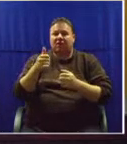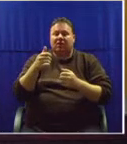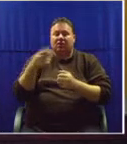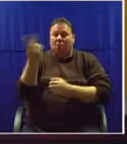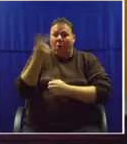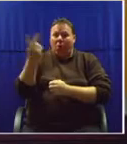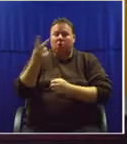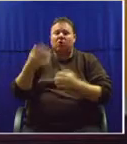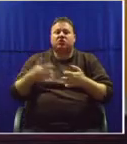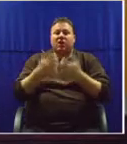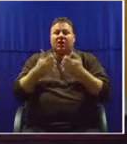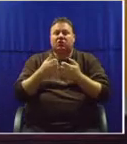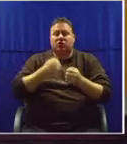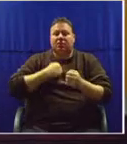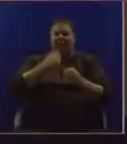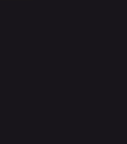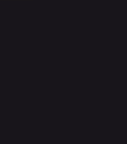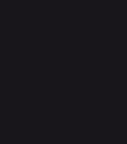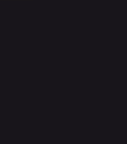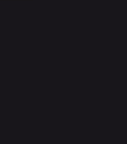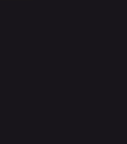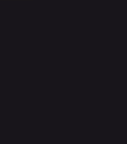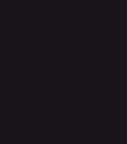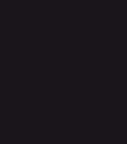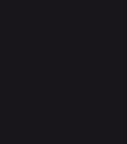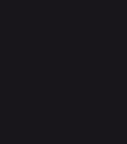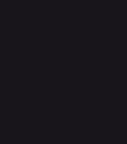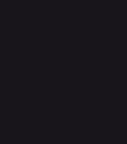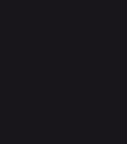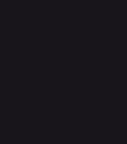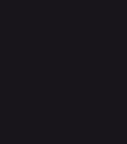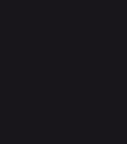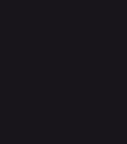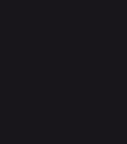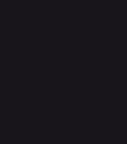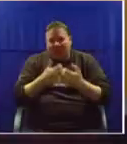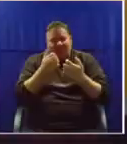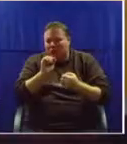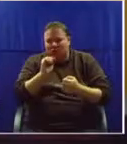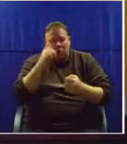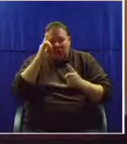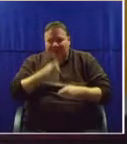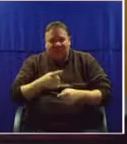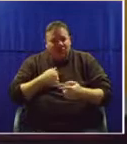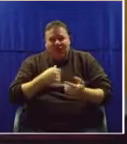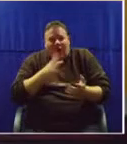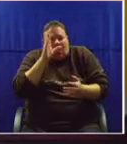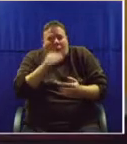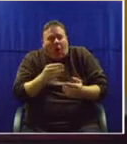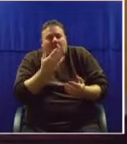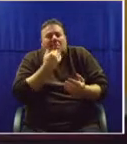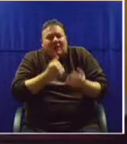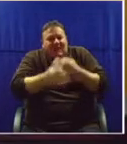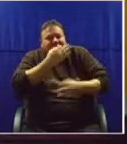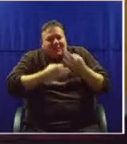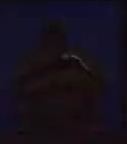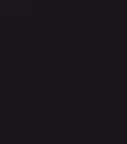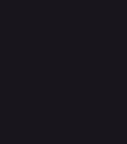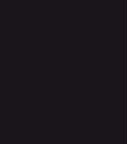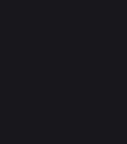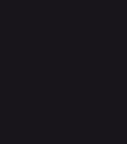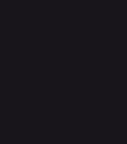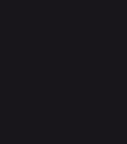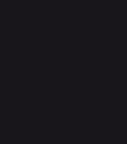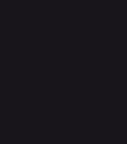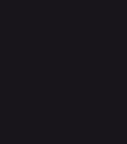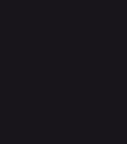challenging my ruling. I want to clarify, I'm not challenging your ruling. No, you I'm are. Saying. You no, are. Just listen for a second, Speaker. I'm Honorable,